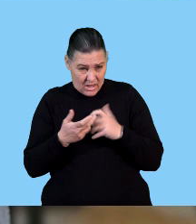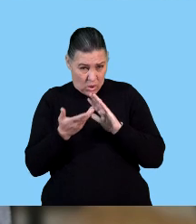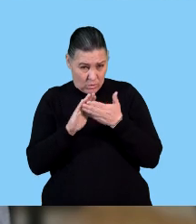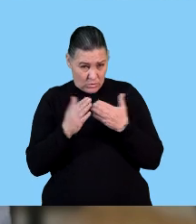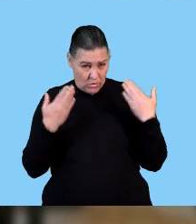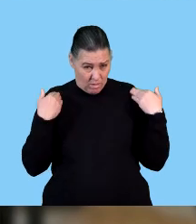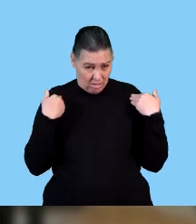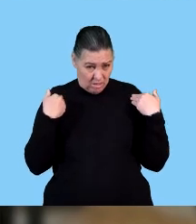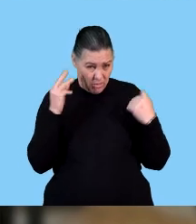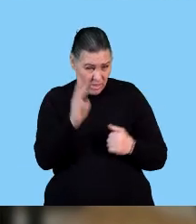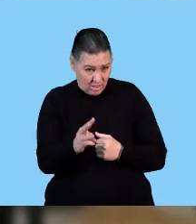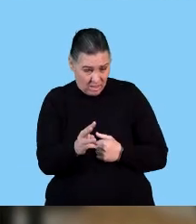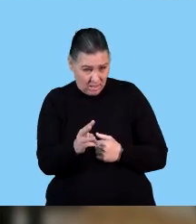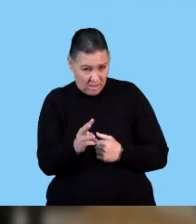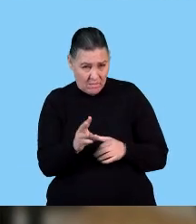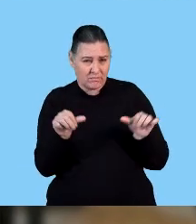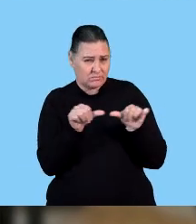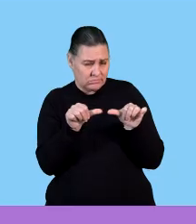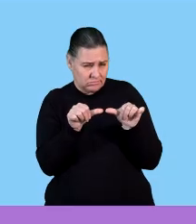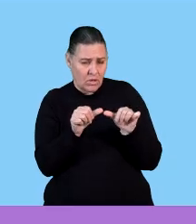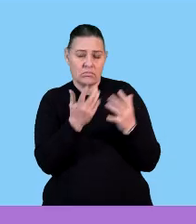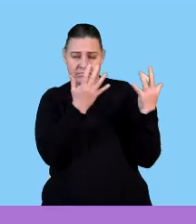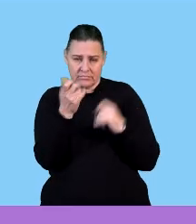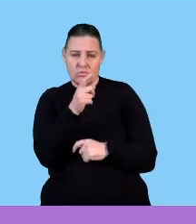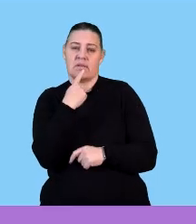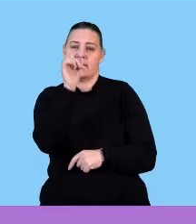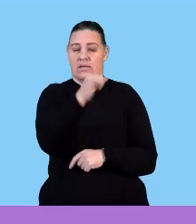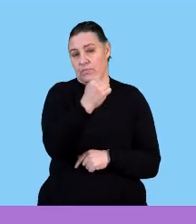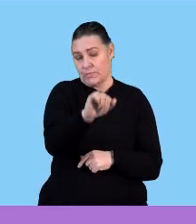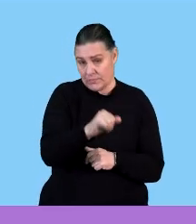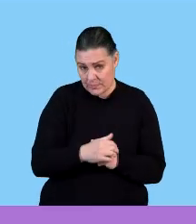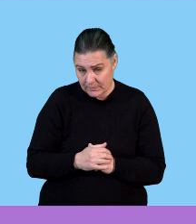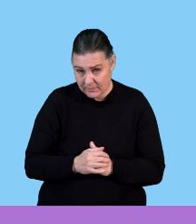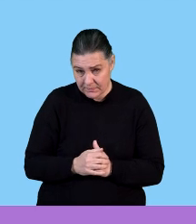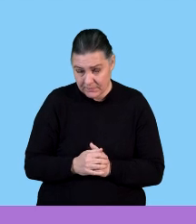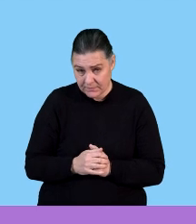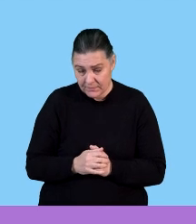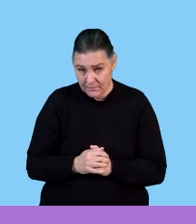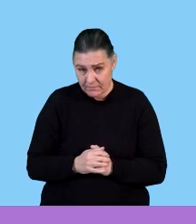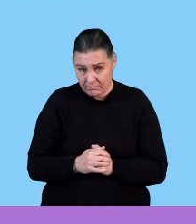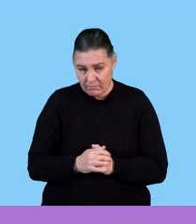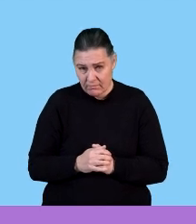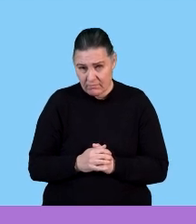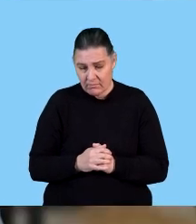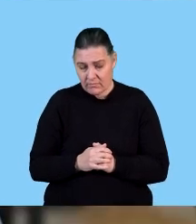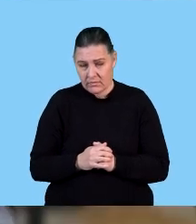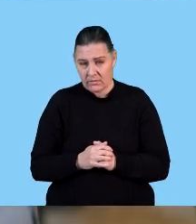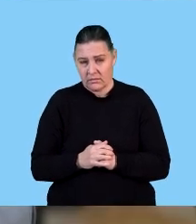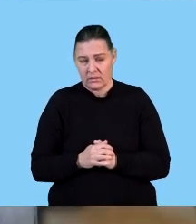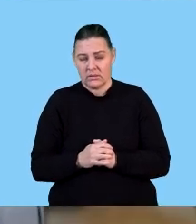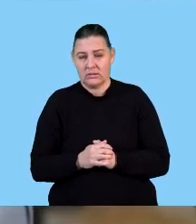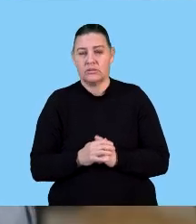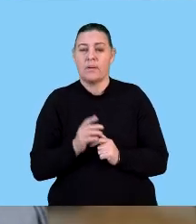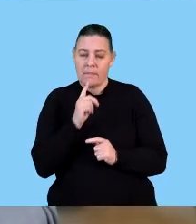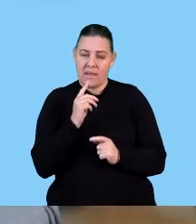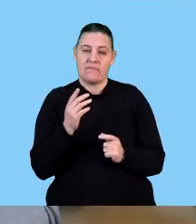community hall. Use your calculations to justify your answer. All right. Now, what does